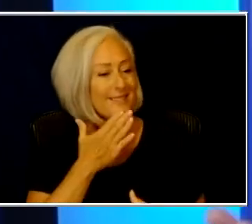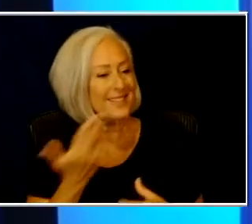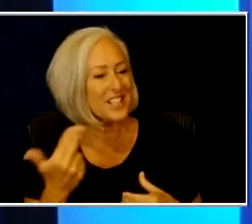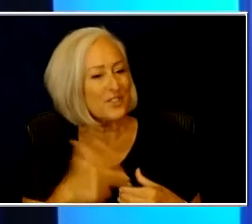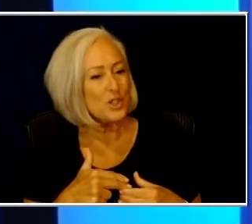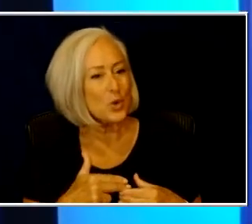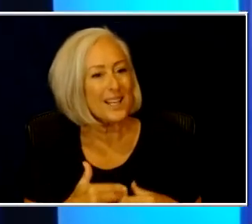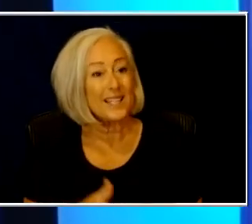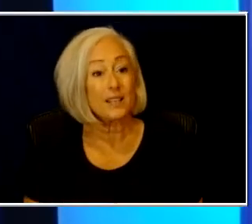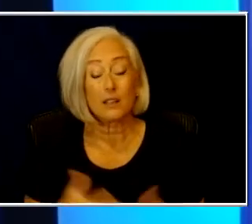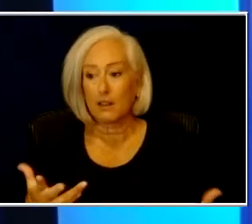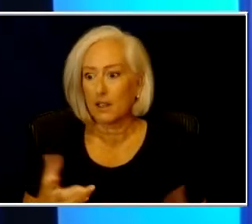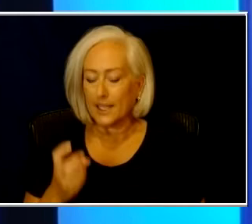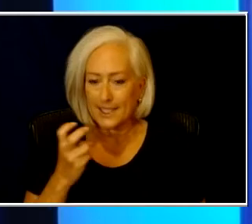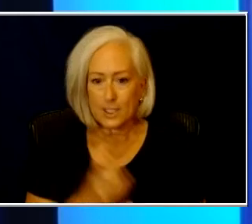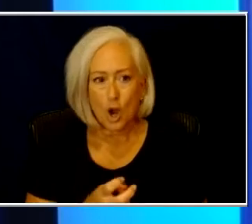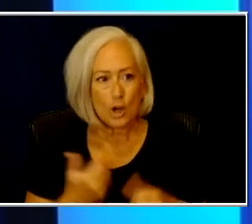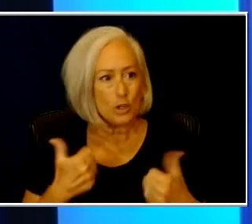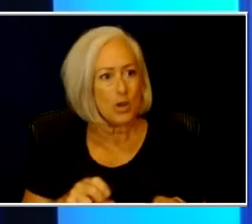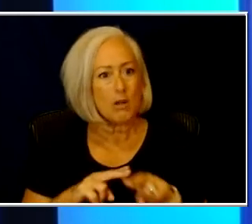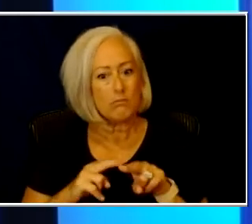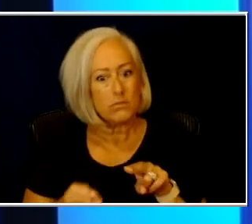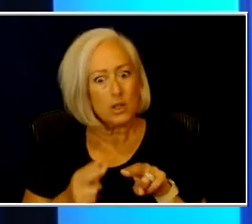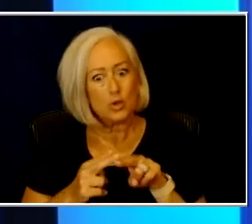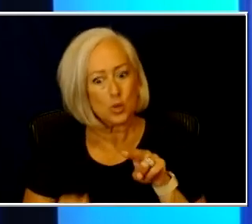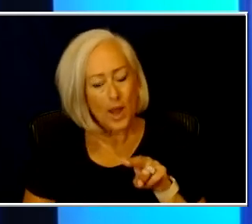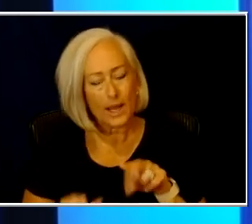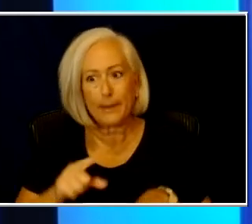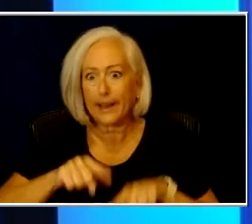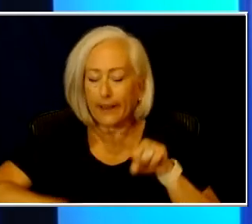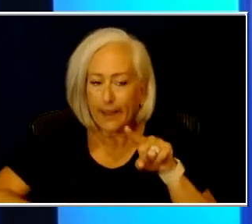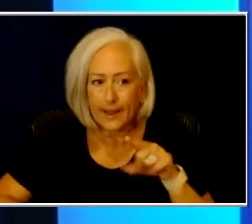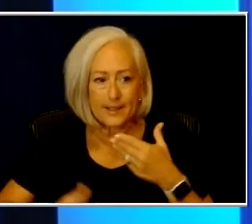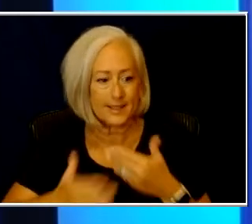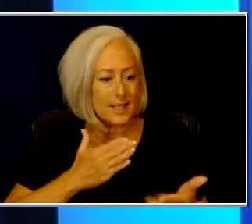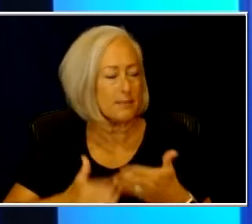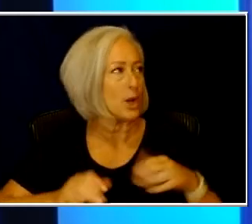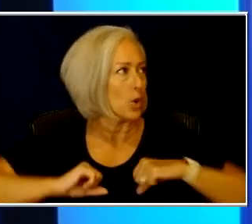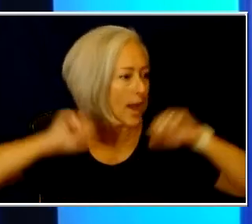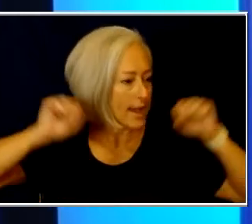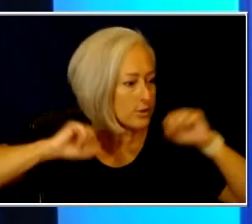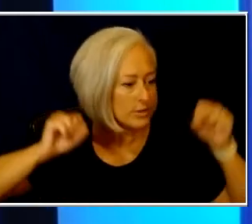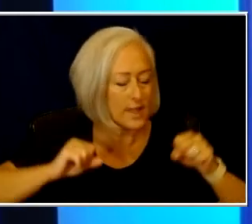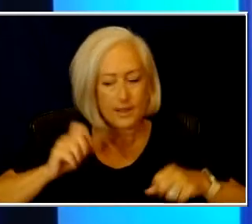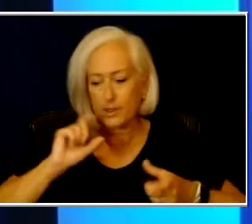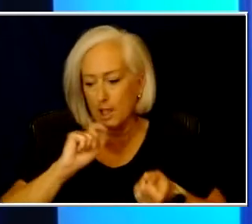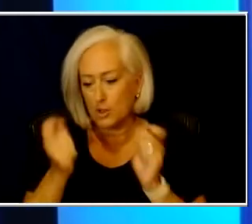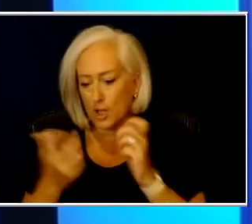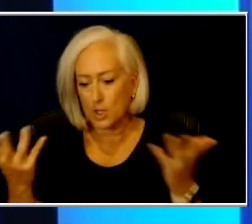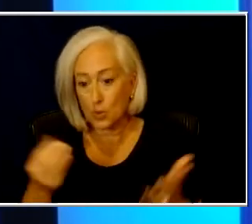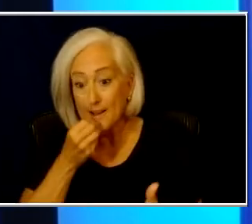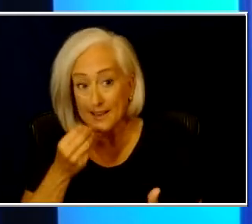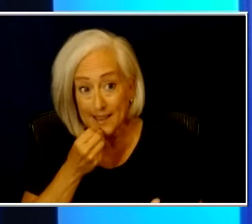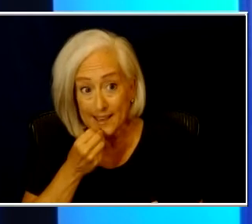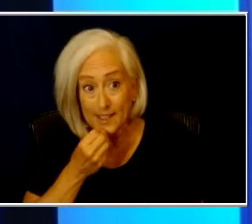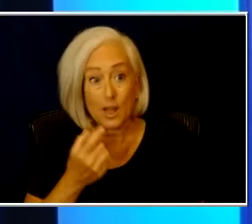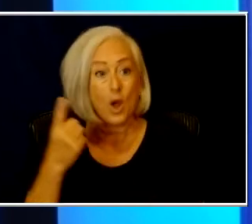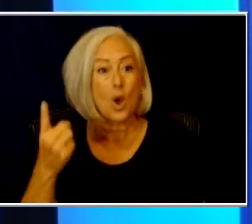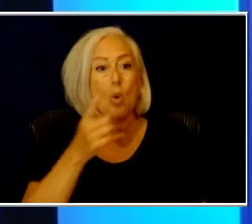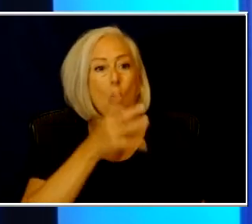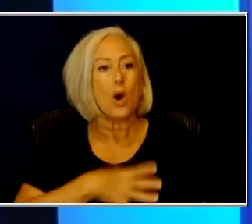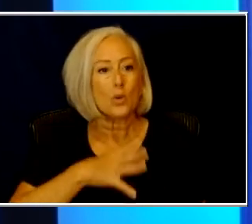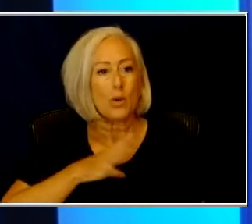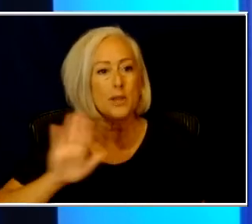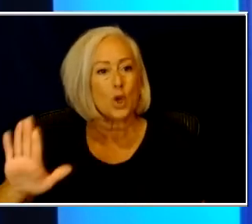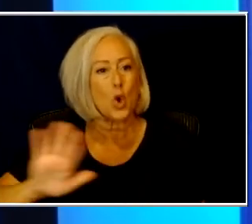tough. You try to lose weight, but you can't, despite all the exercise and your diet changes. Well, one woman's medical condition made it almost